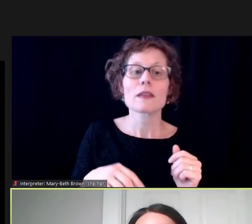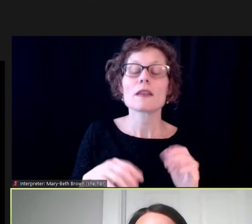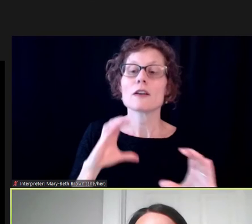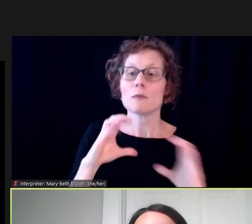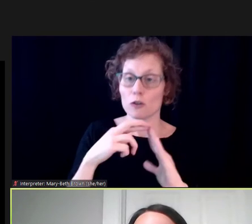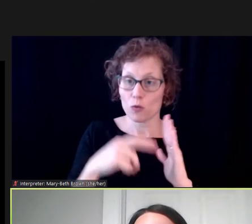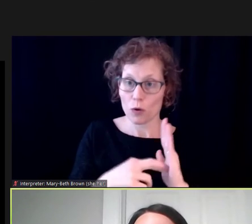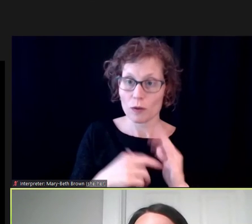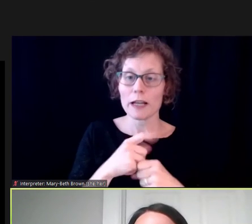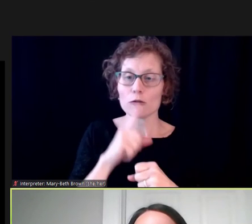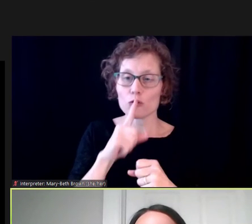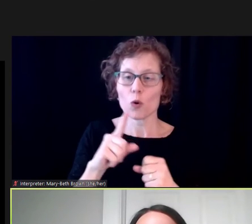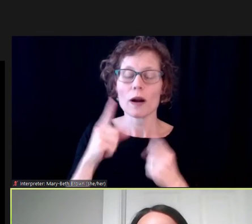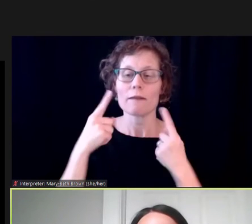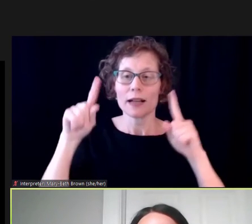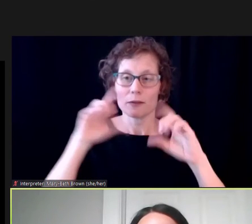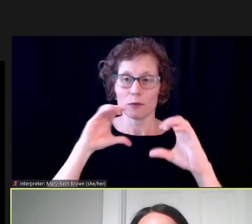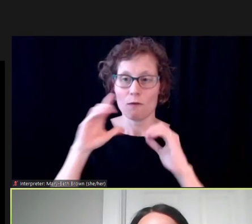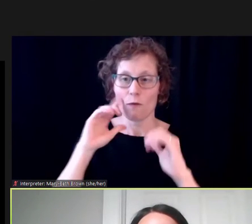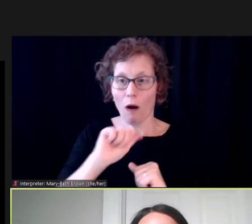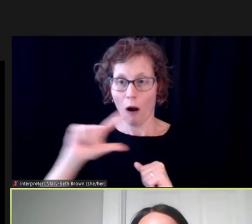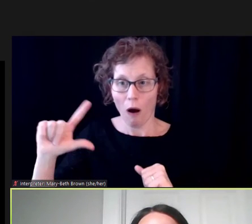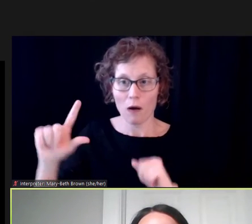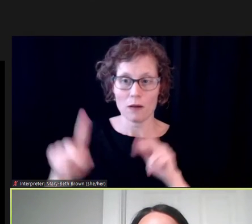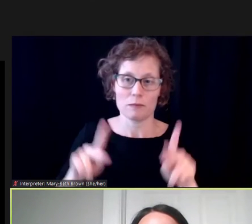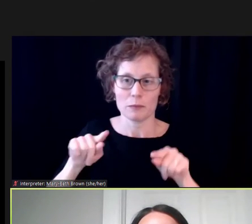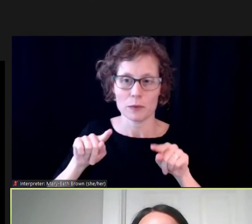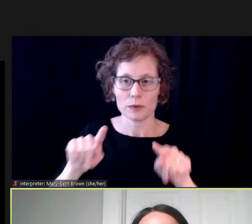effective communication for everyone during the meeting.